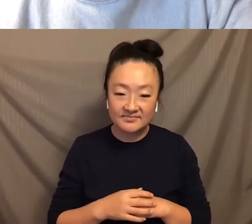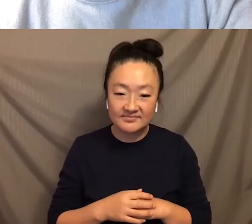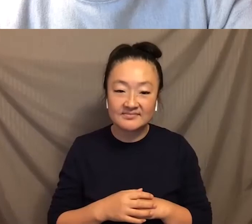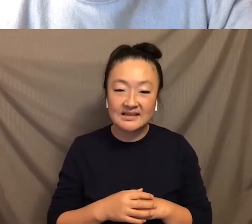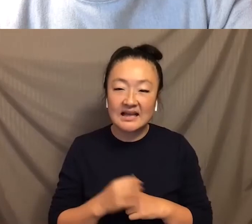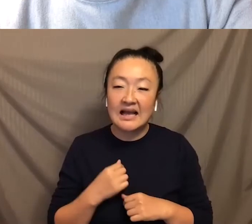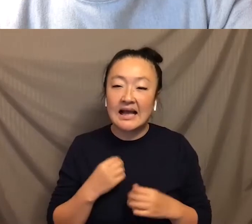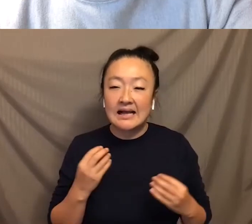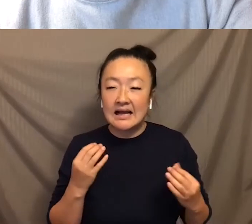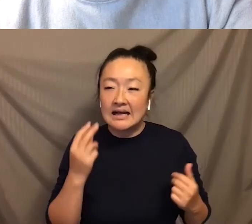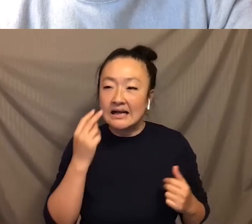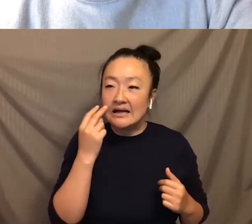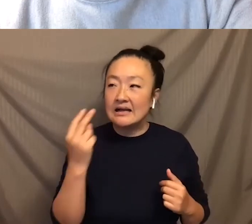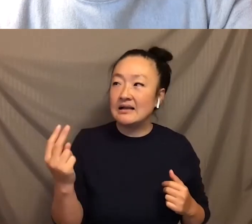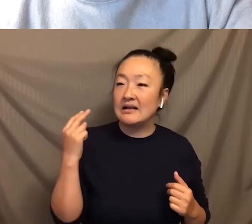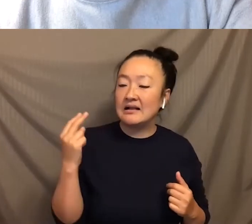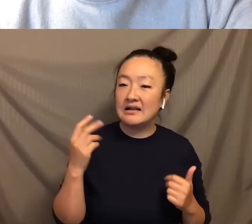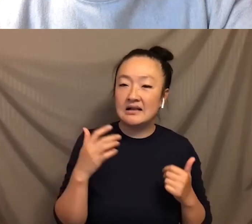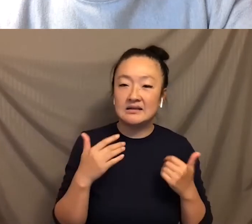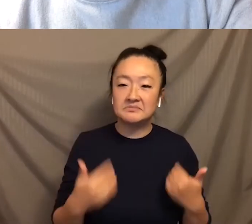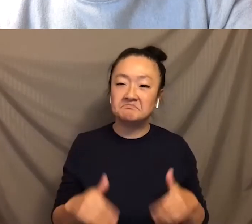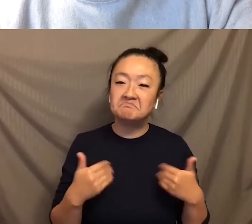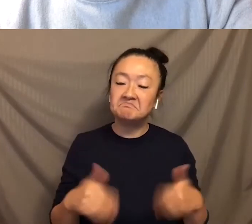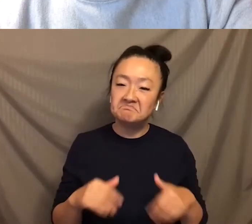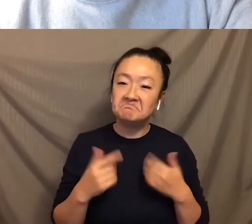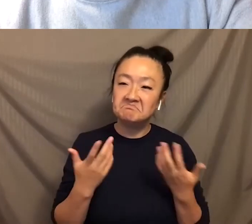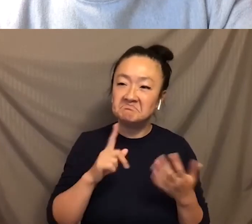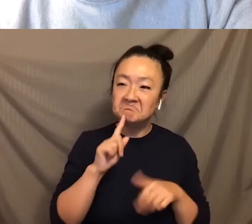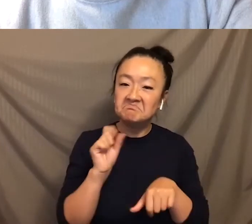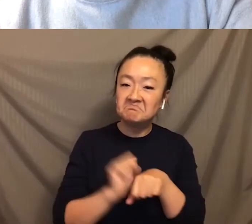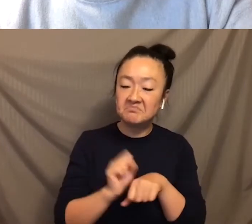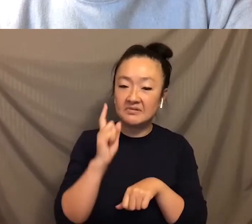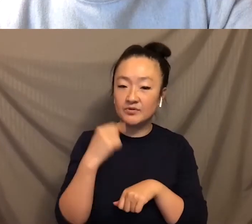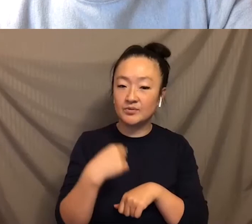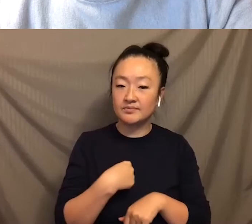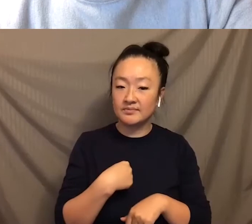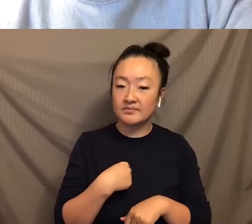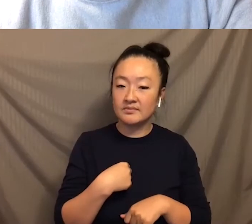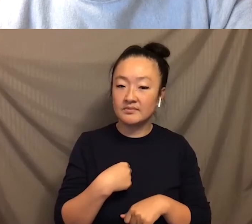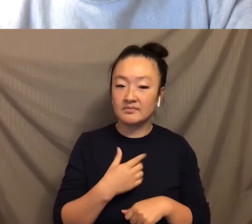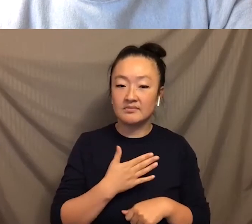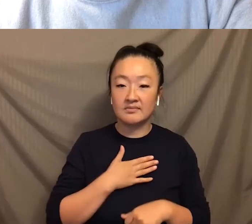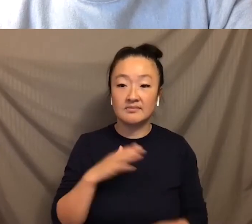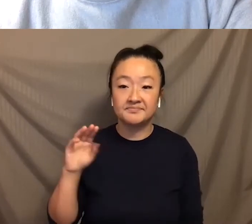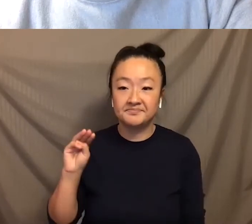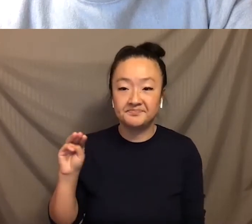been thinking back about how it really is for me my